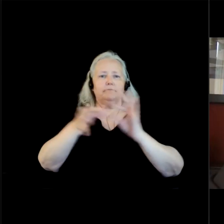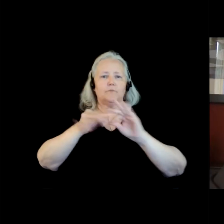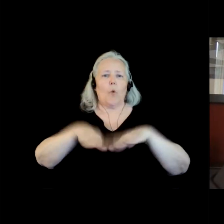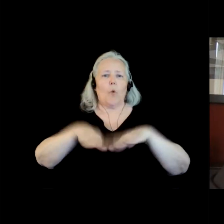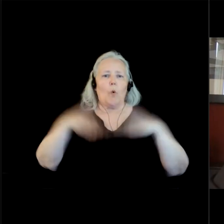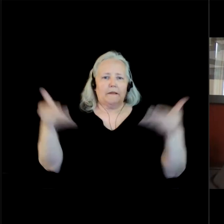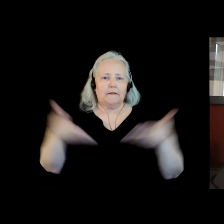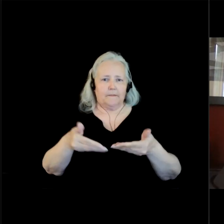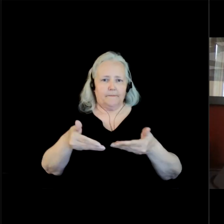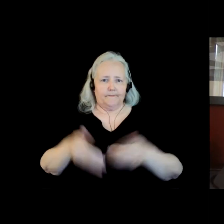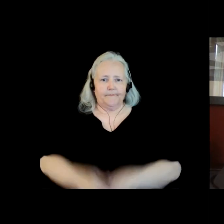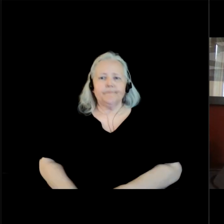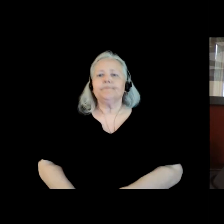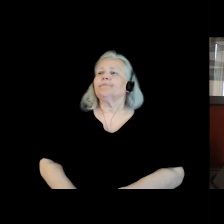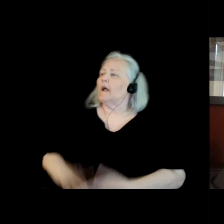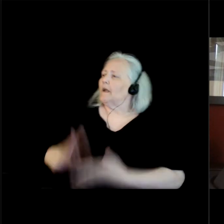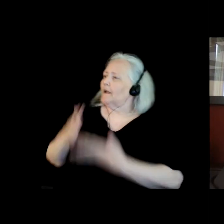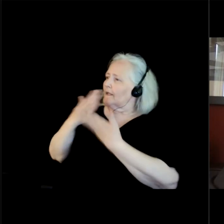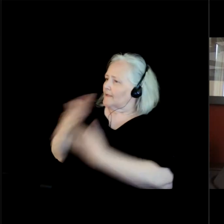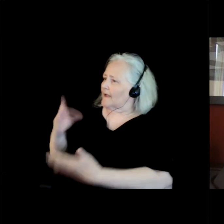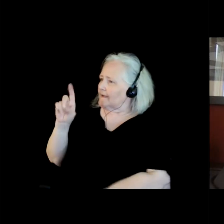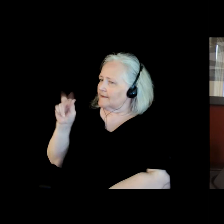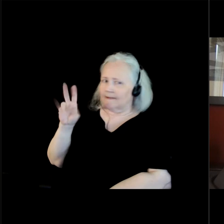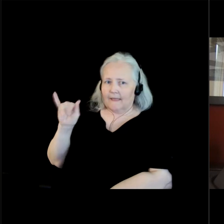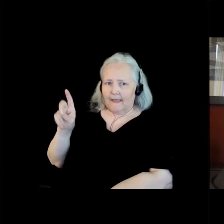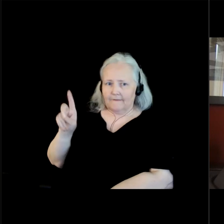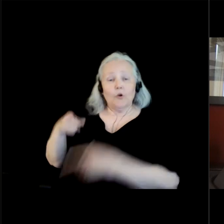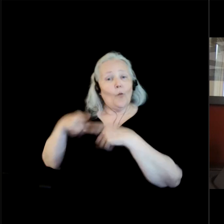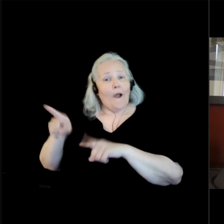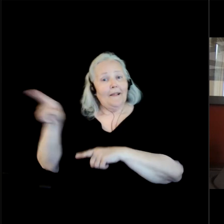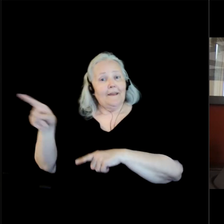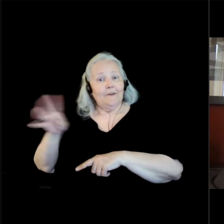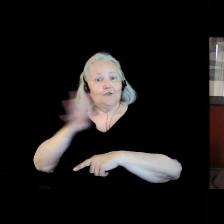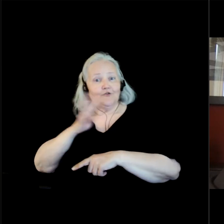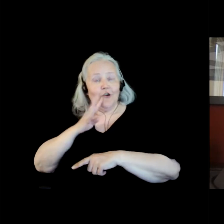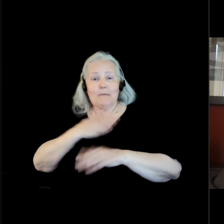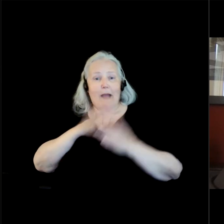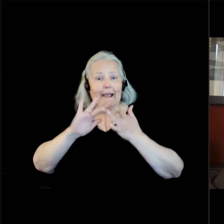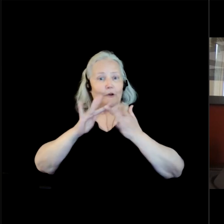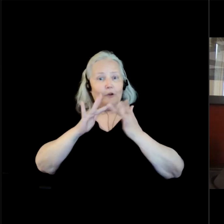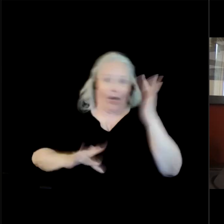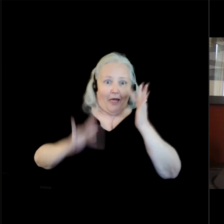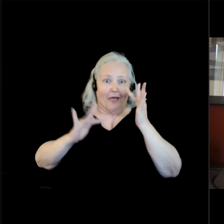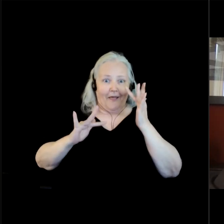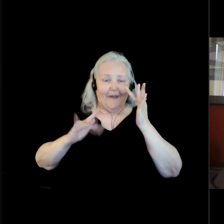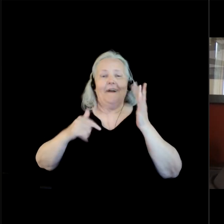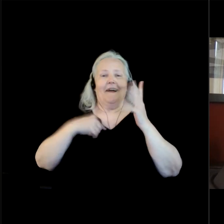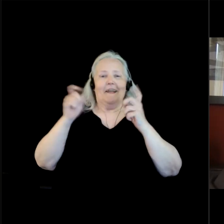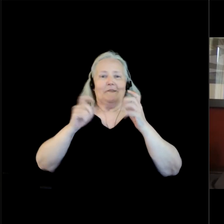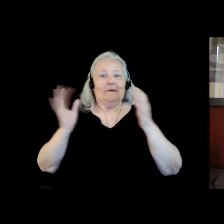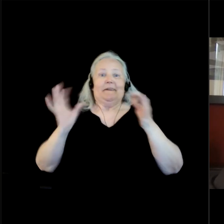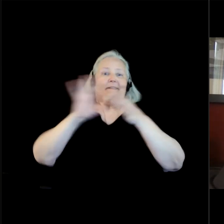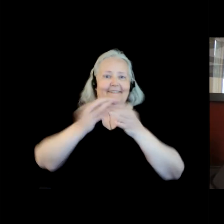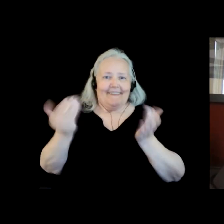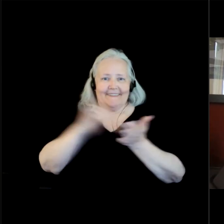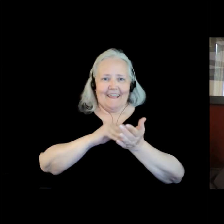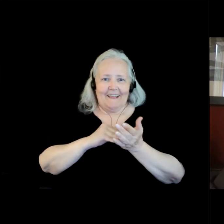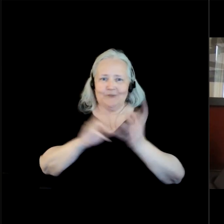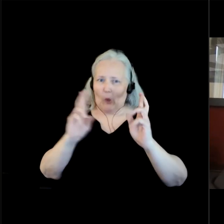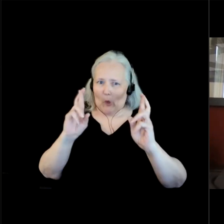Thank you very much, David. So while David was talking, I lost internet connection and had to reconnect. Let's hope that it stays